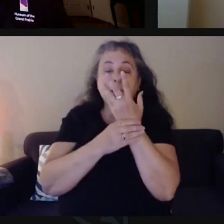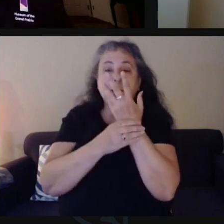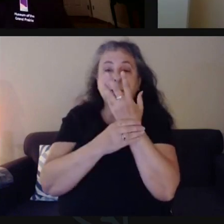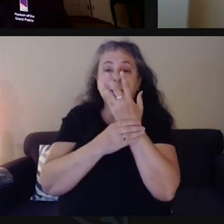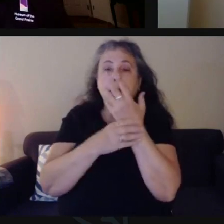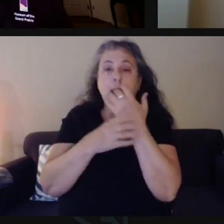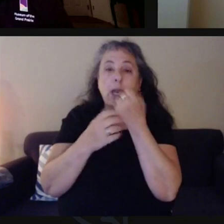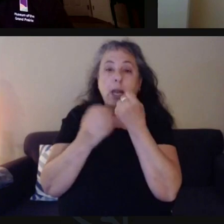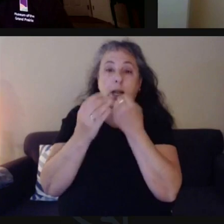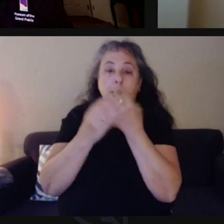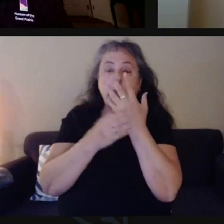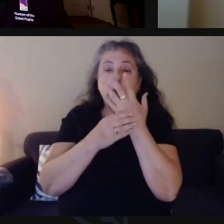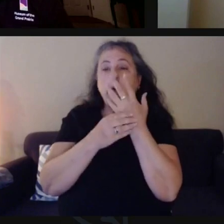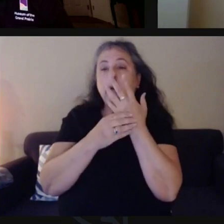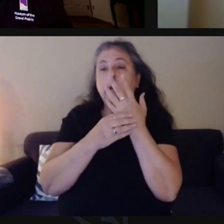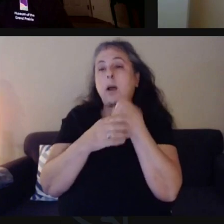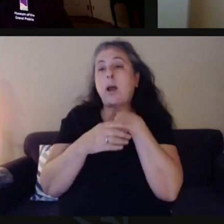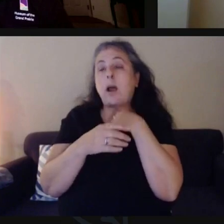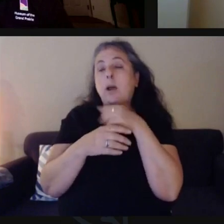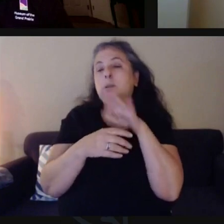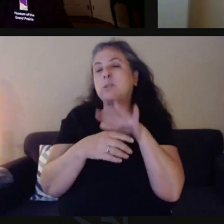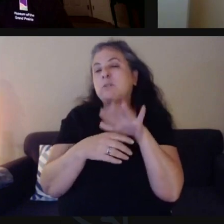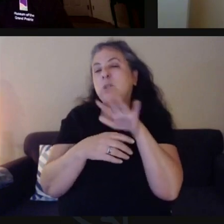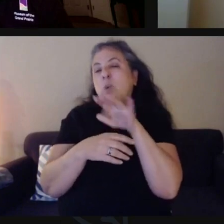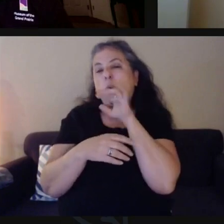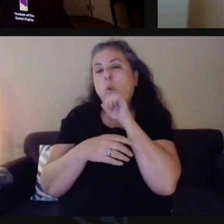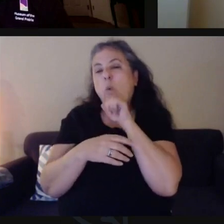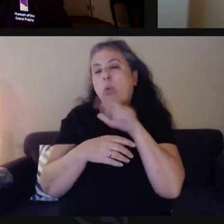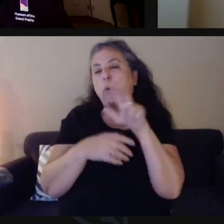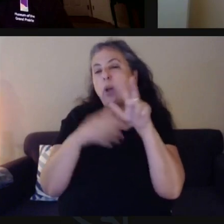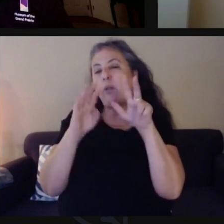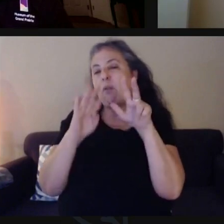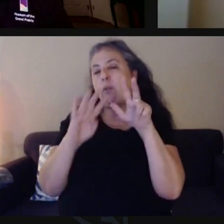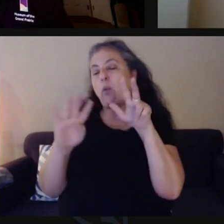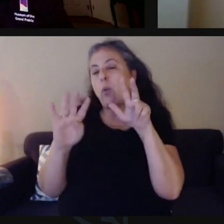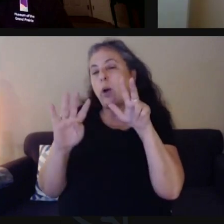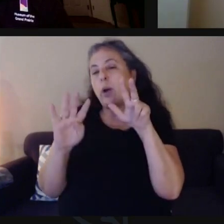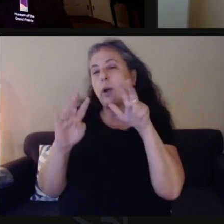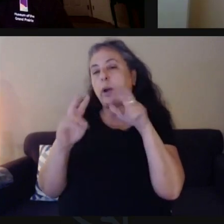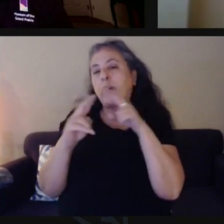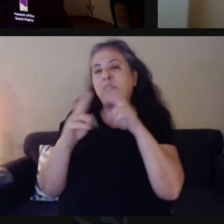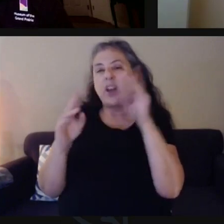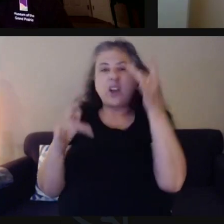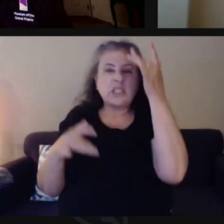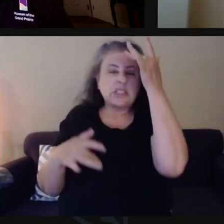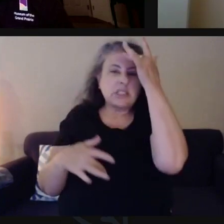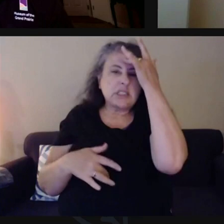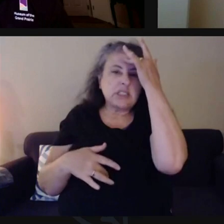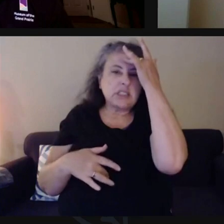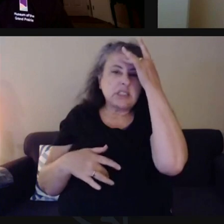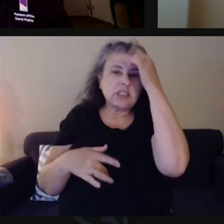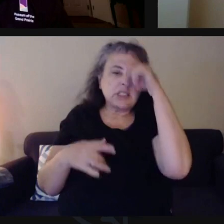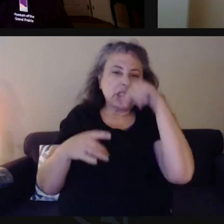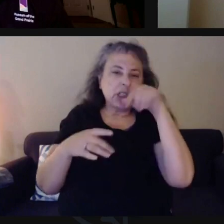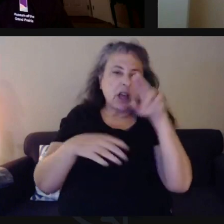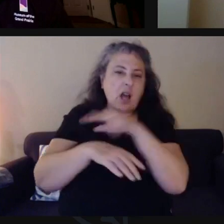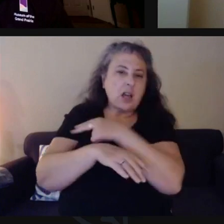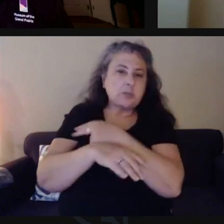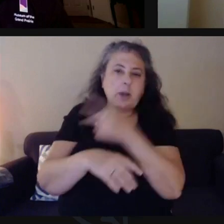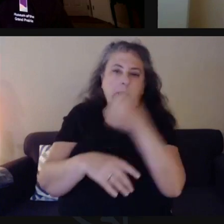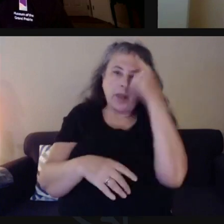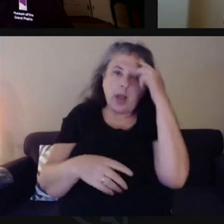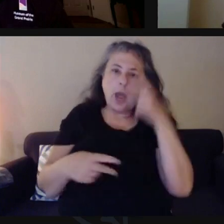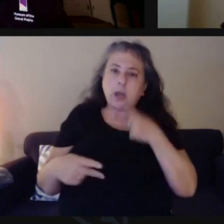healing plants. I was about 3 or 4 years old, and I was very sick in the hospital. I think I had pneumonia.